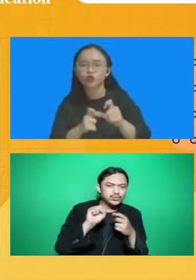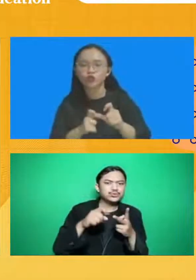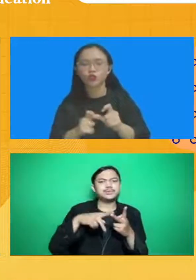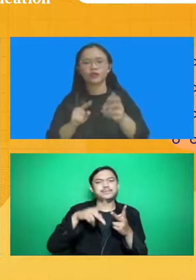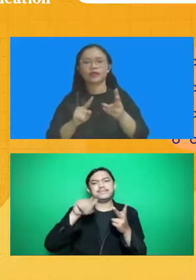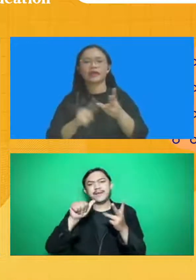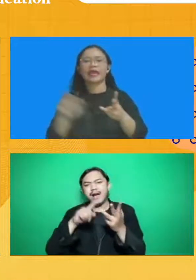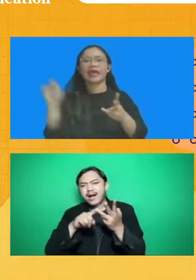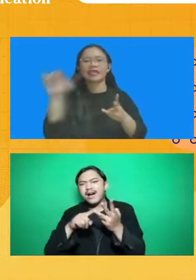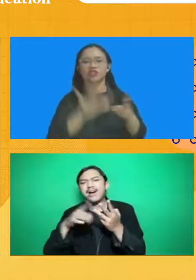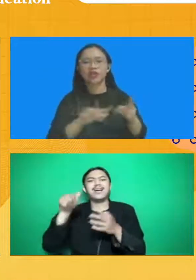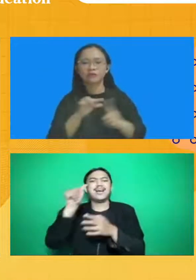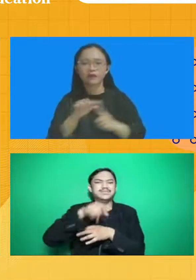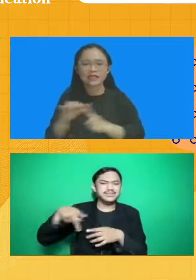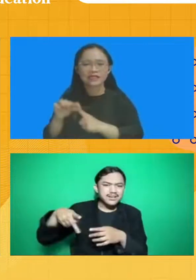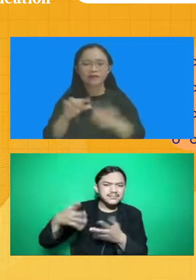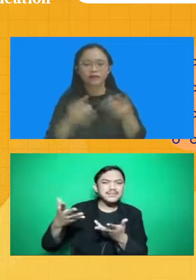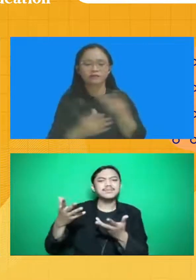member.